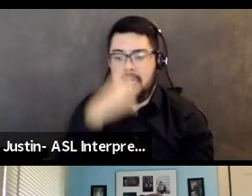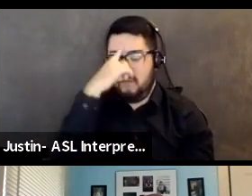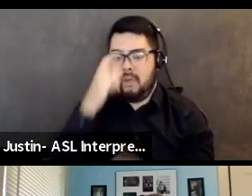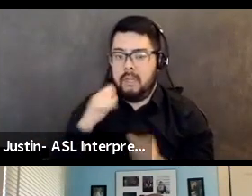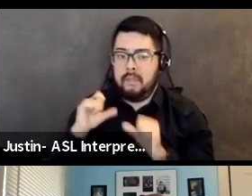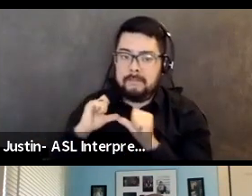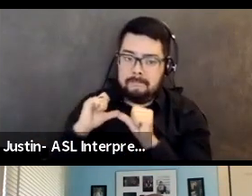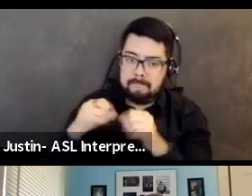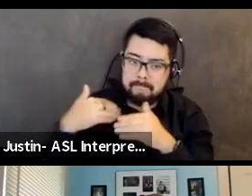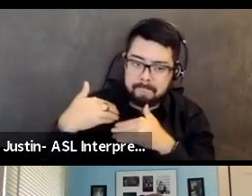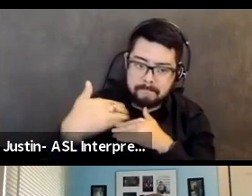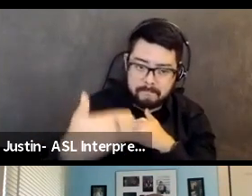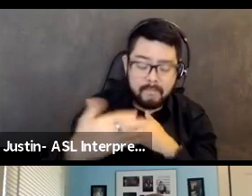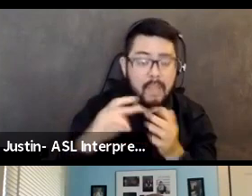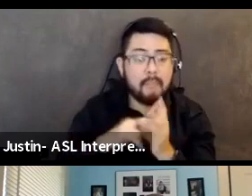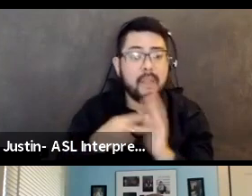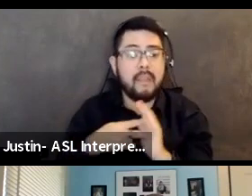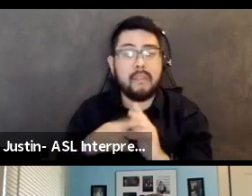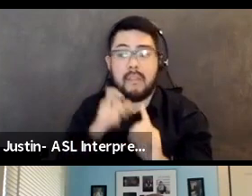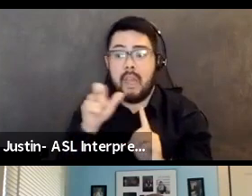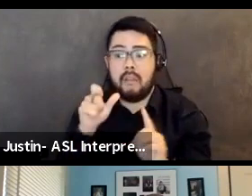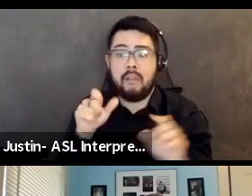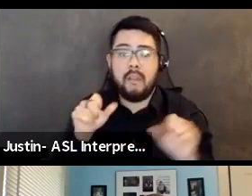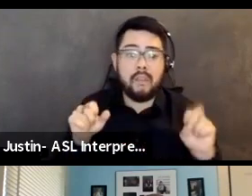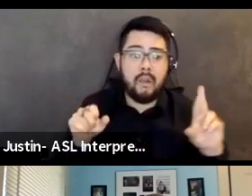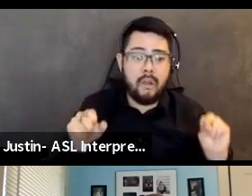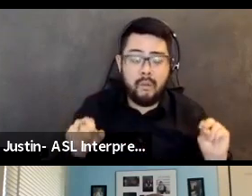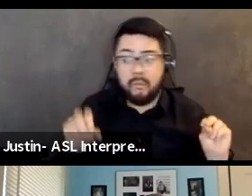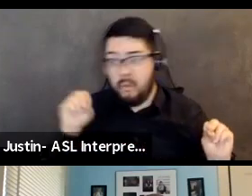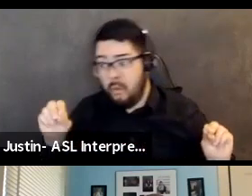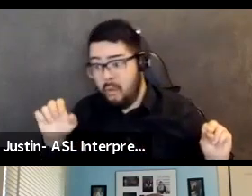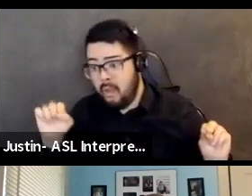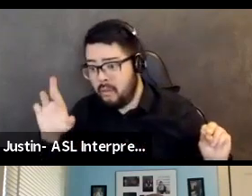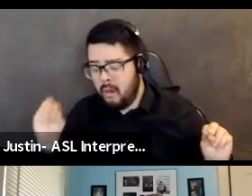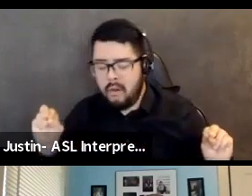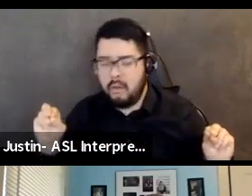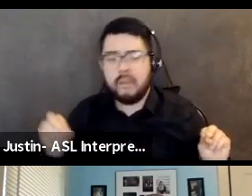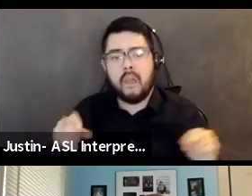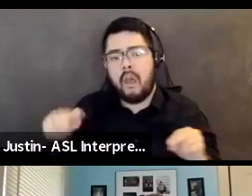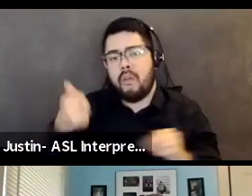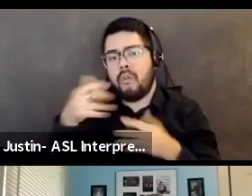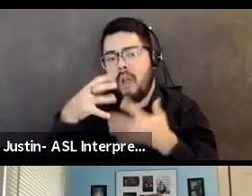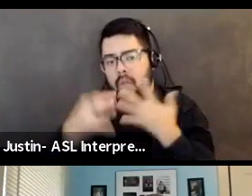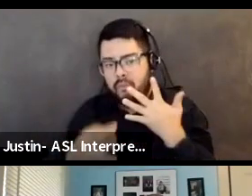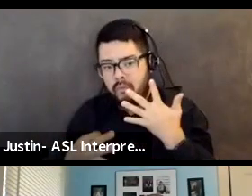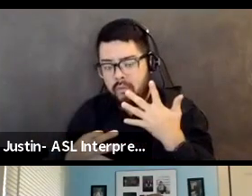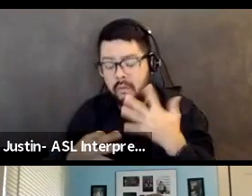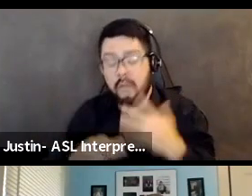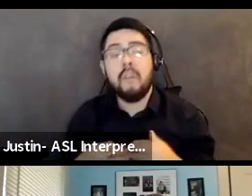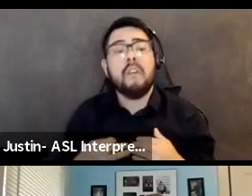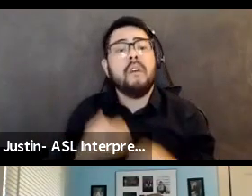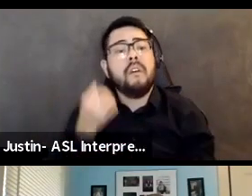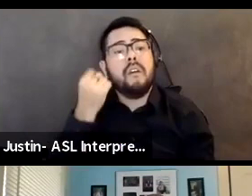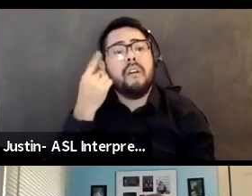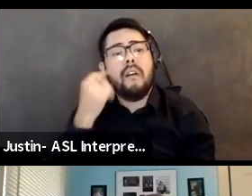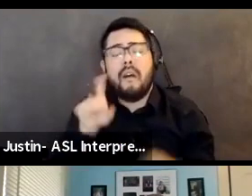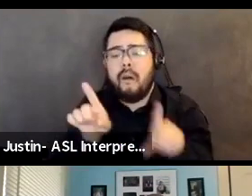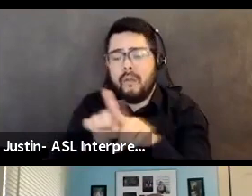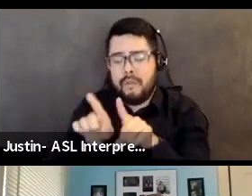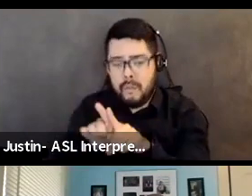that we're actually offering a choice to do so i would also say that